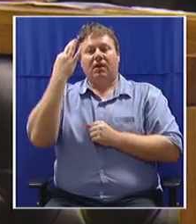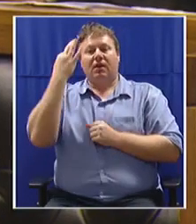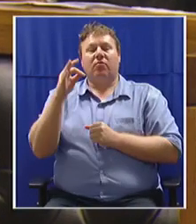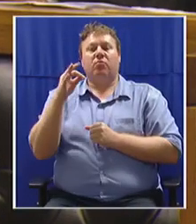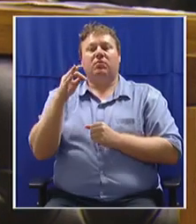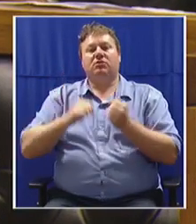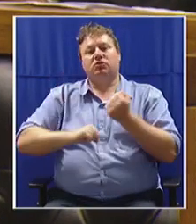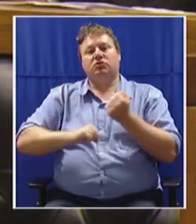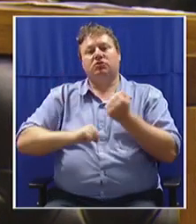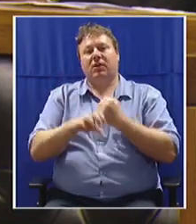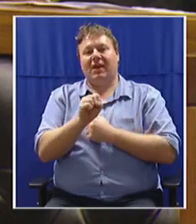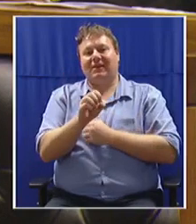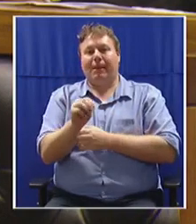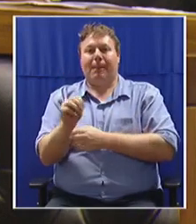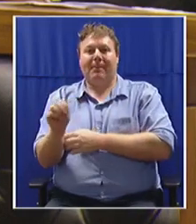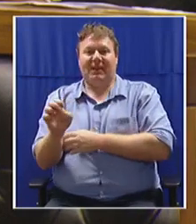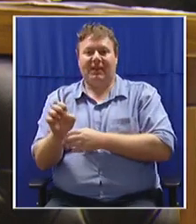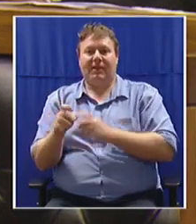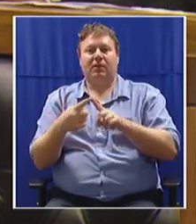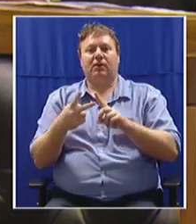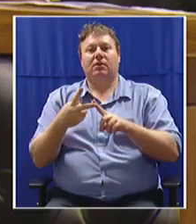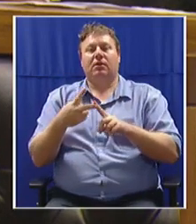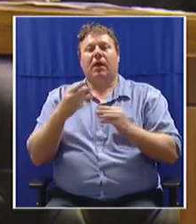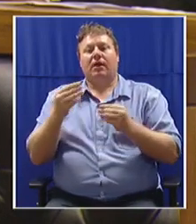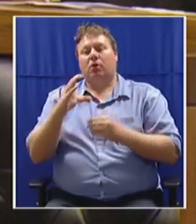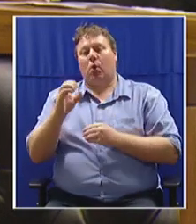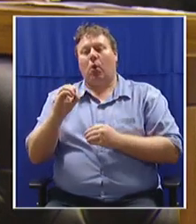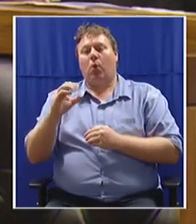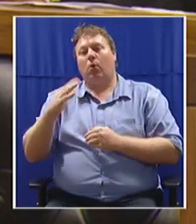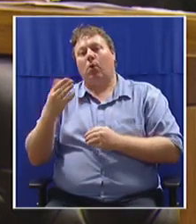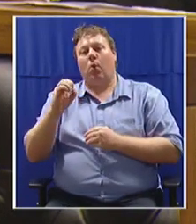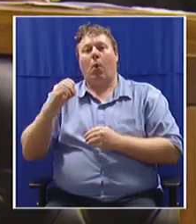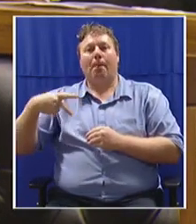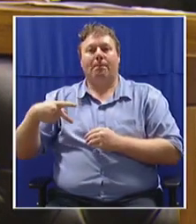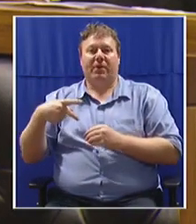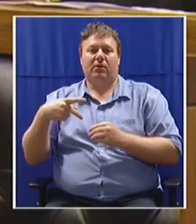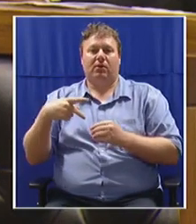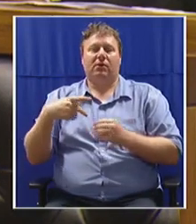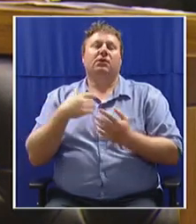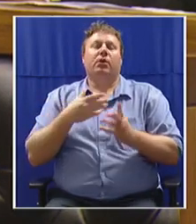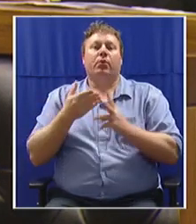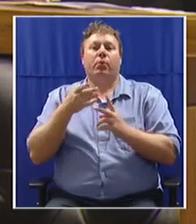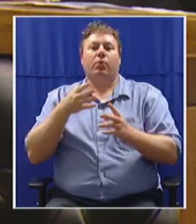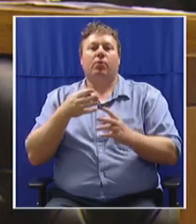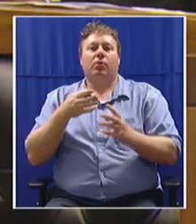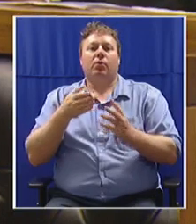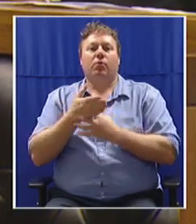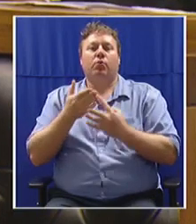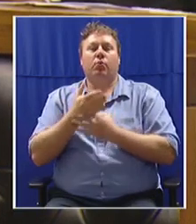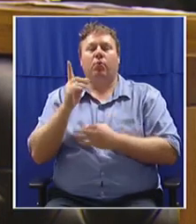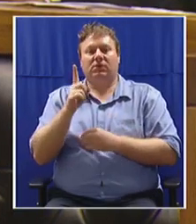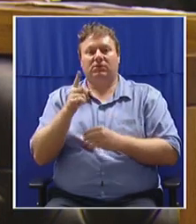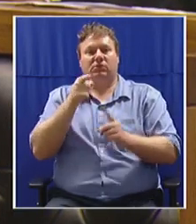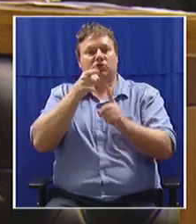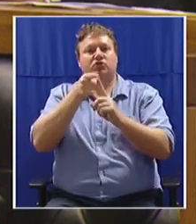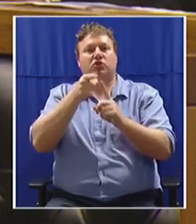cooperatives through targeted procurement initiatives for government infrastructure and human settlement